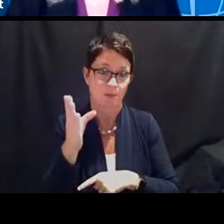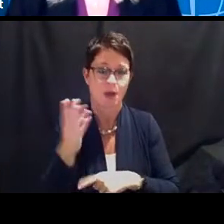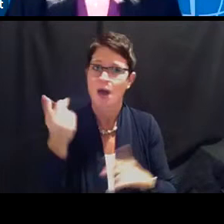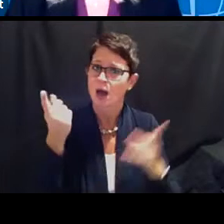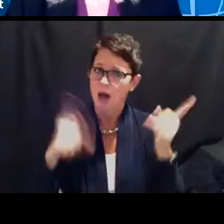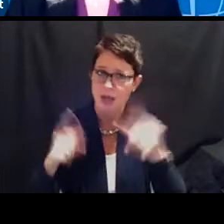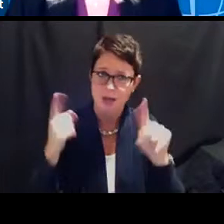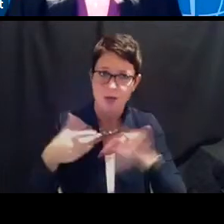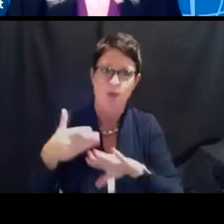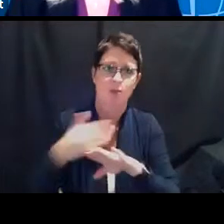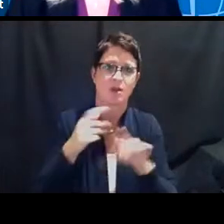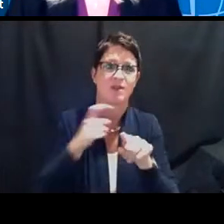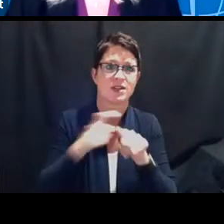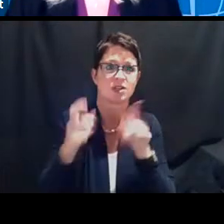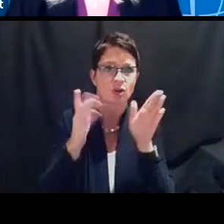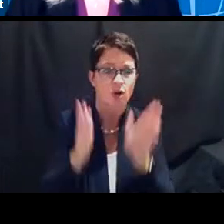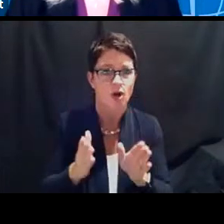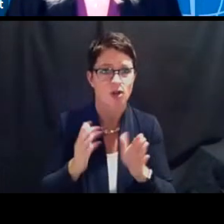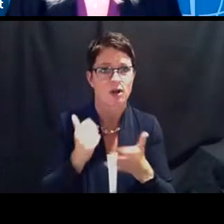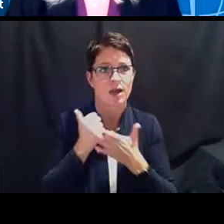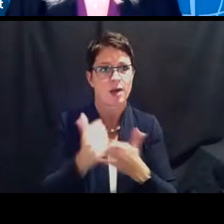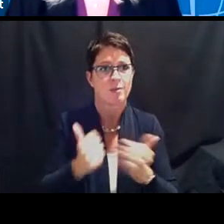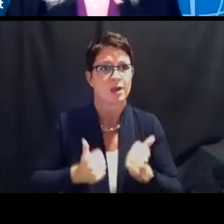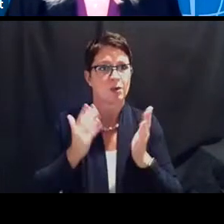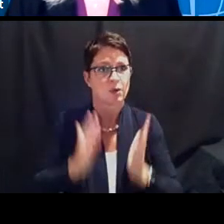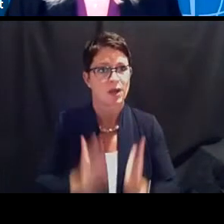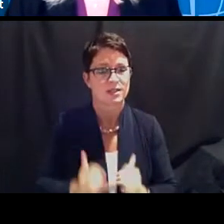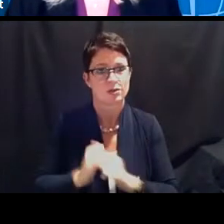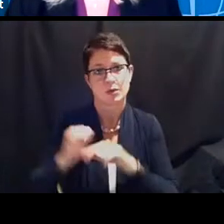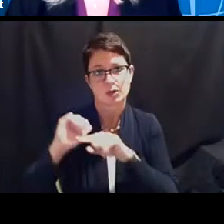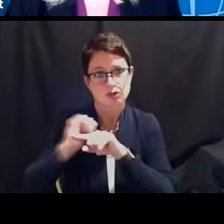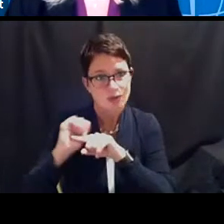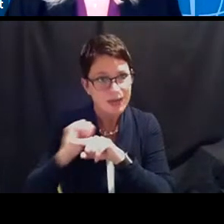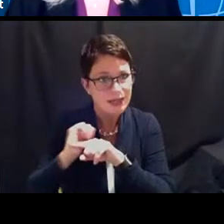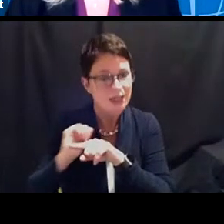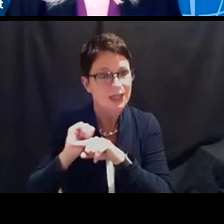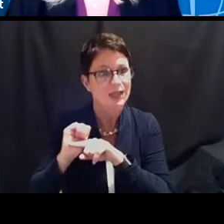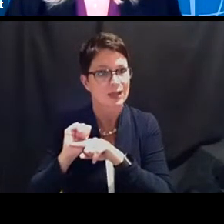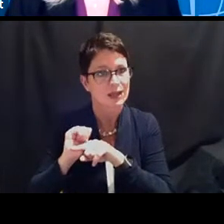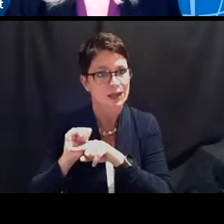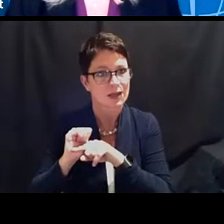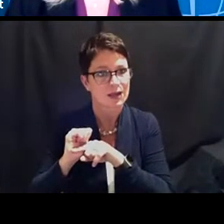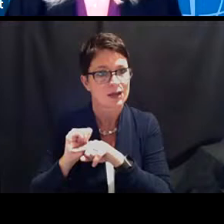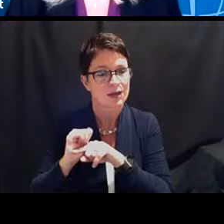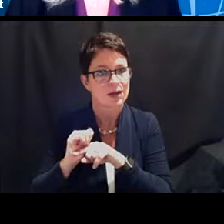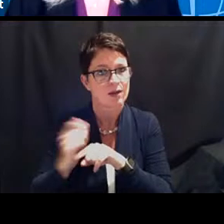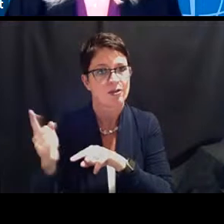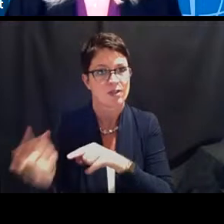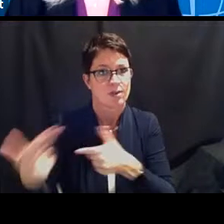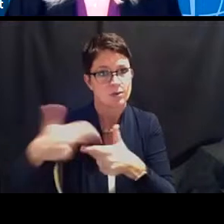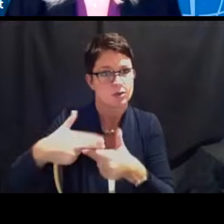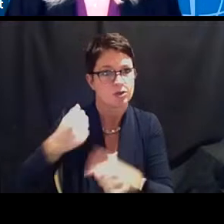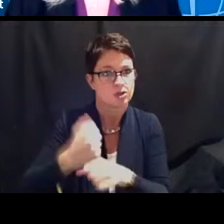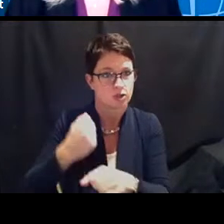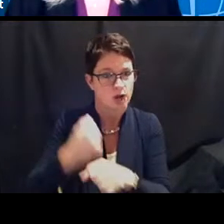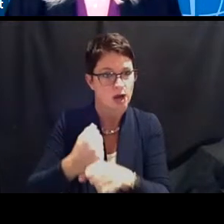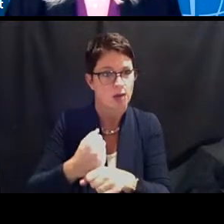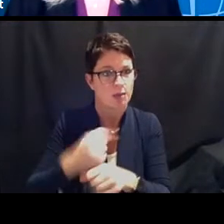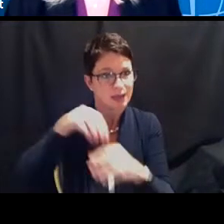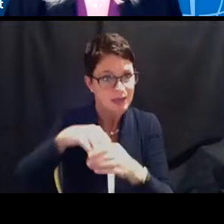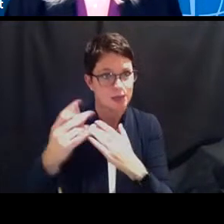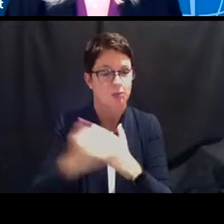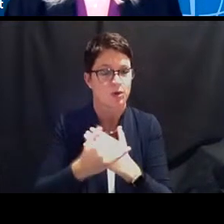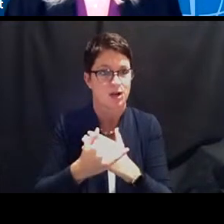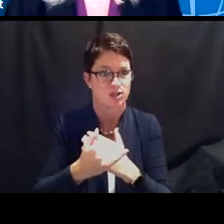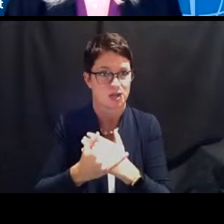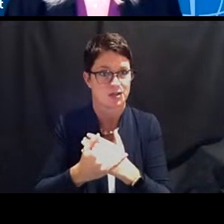the previous caller about helping residents with some kind of training in order to probably work on this project